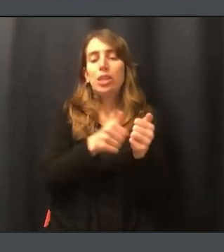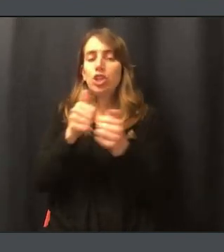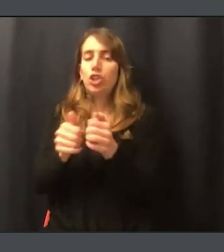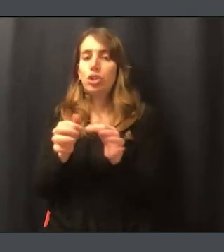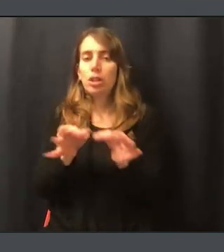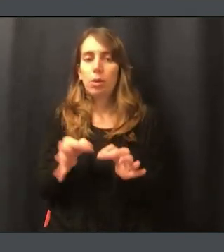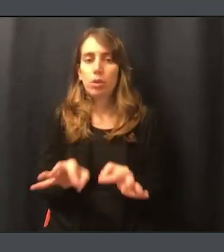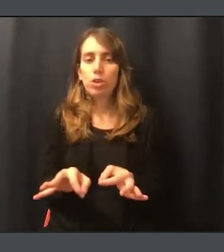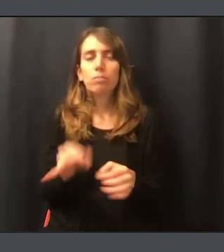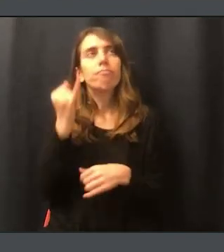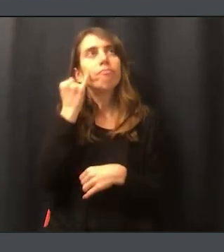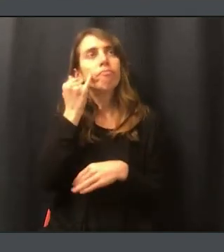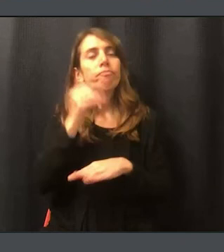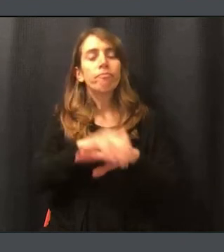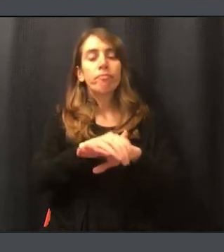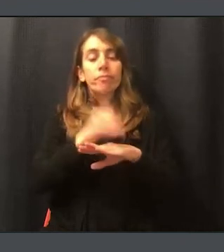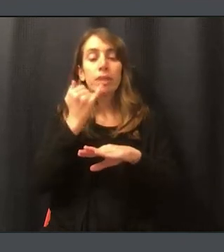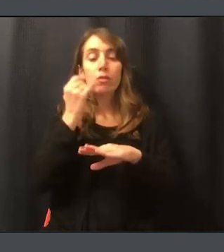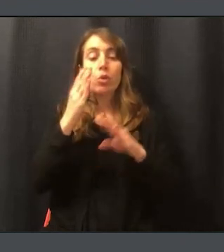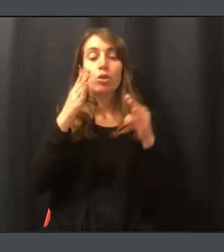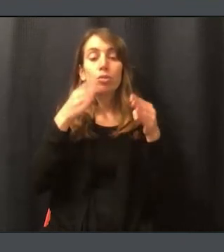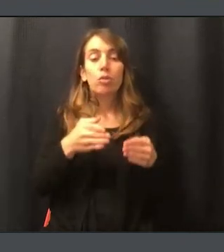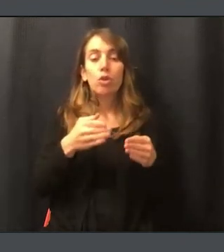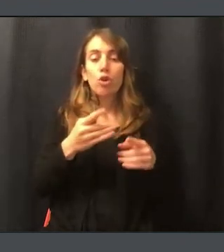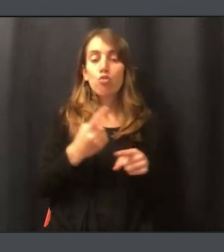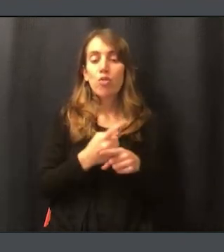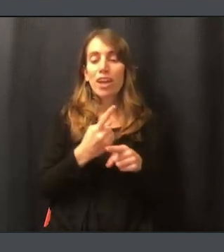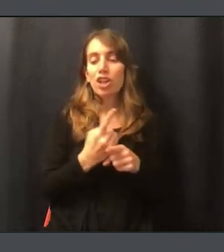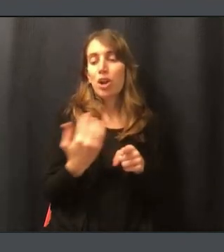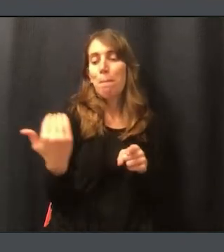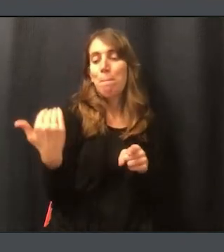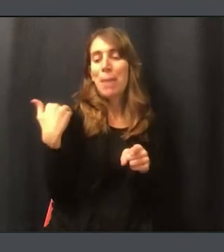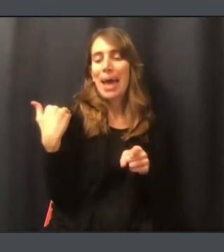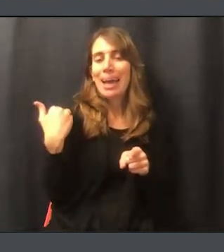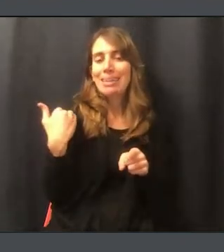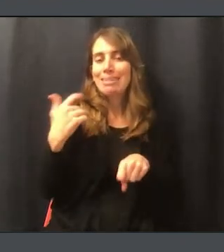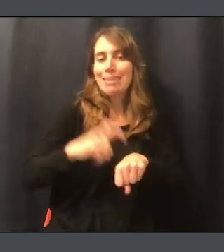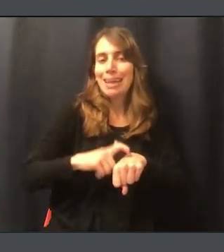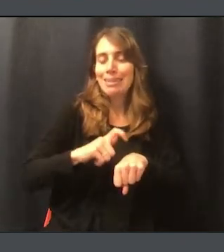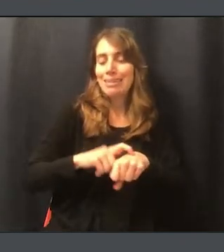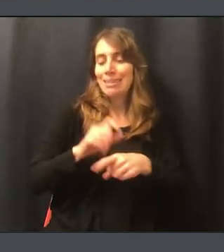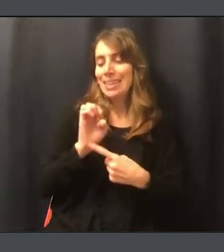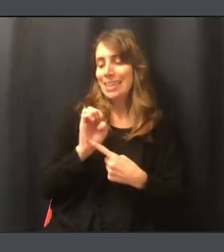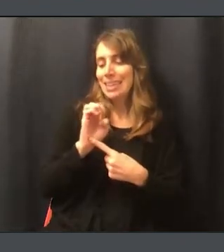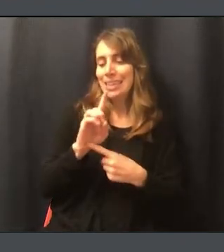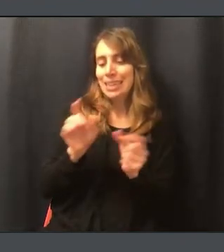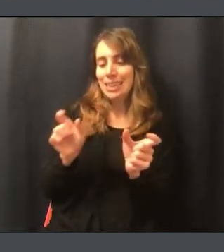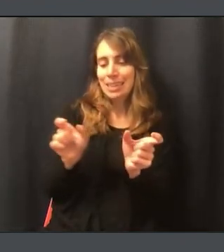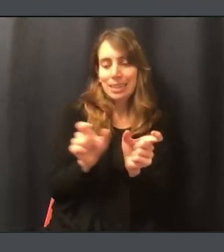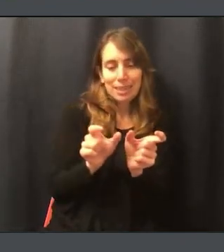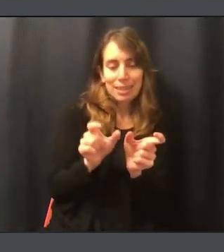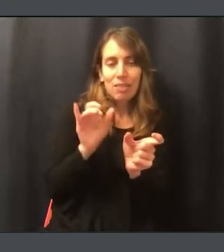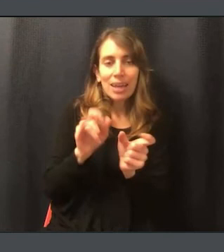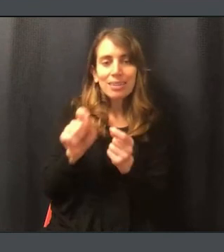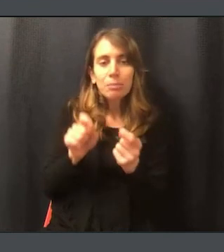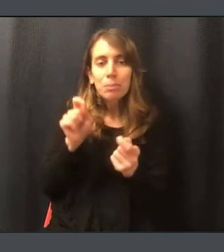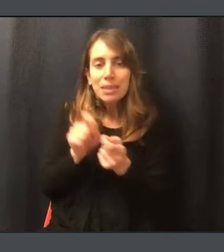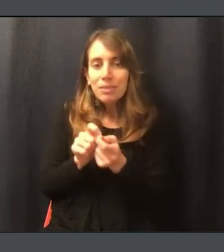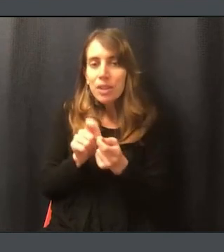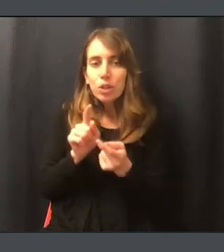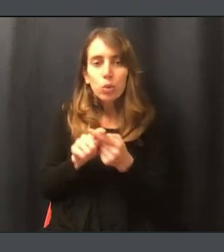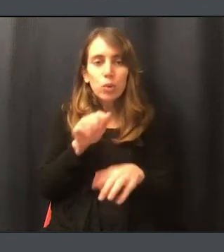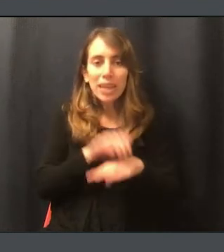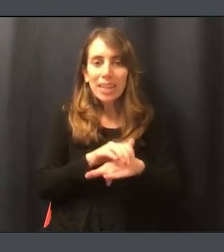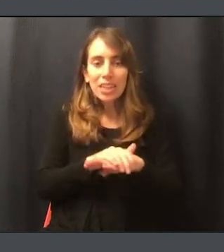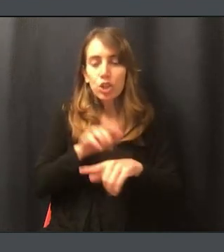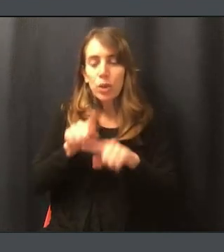So let's say in English, if you're targeting regular past tense ed, right? That's specific to English. You can't target